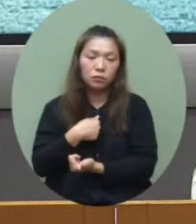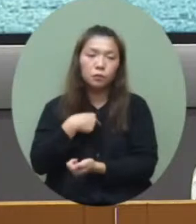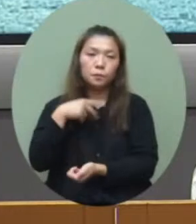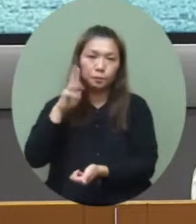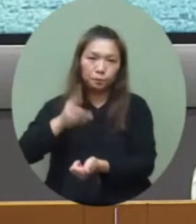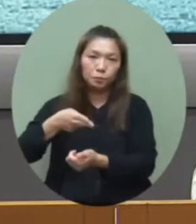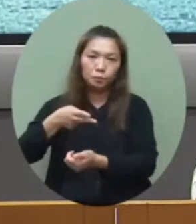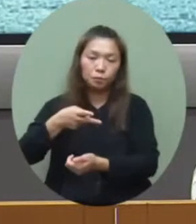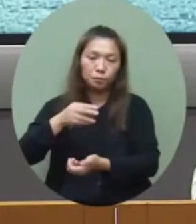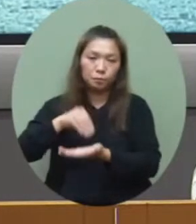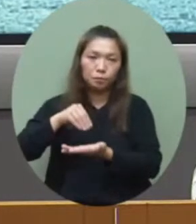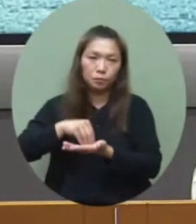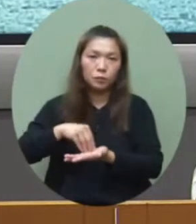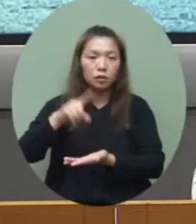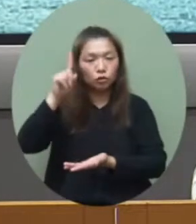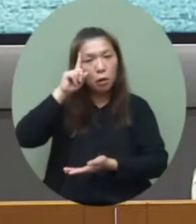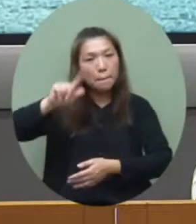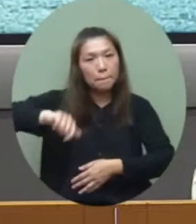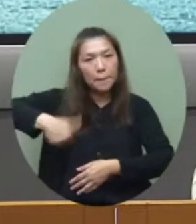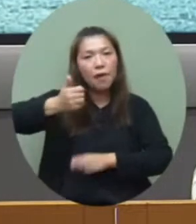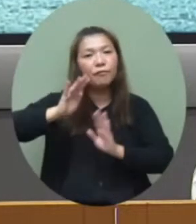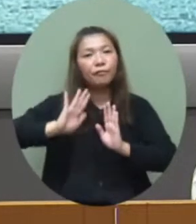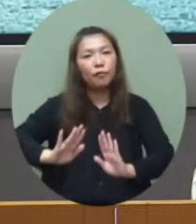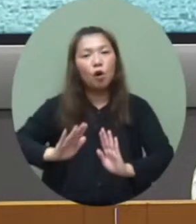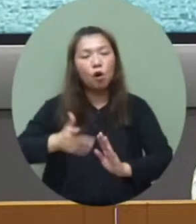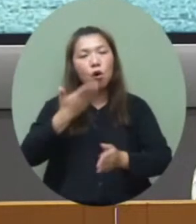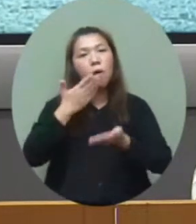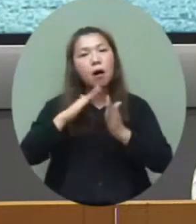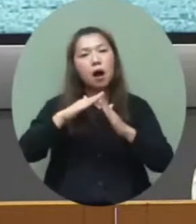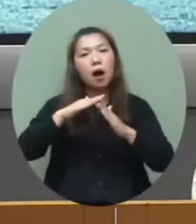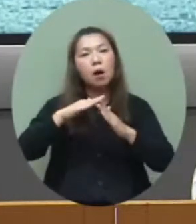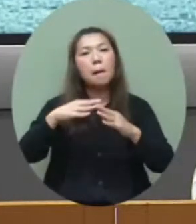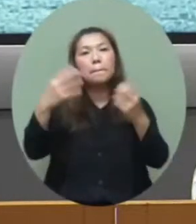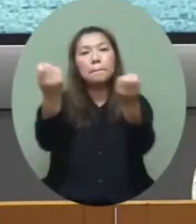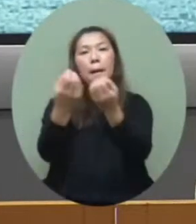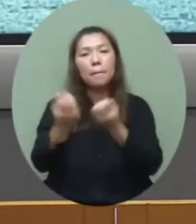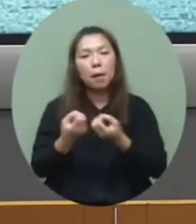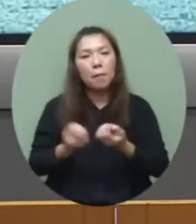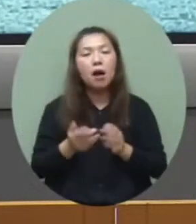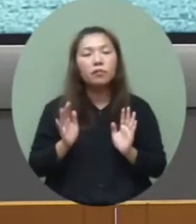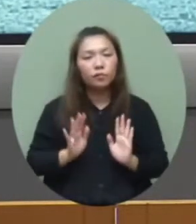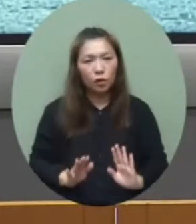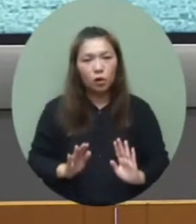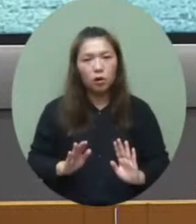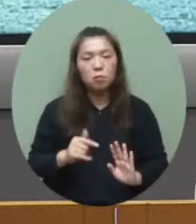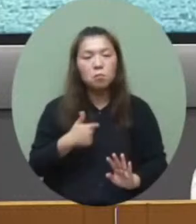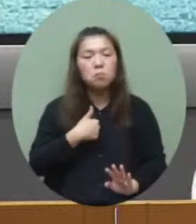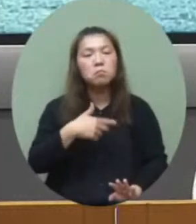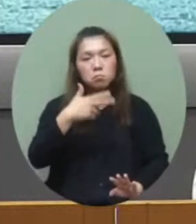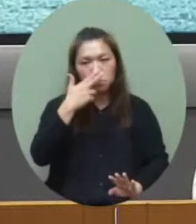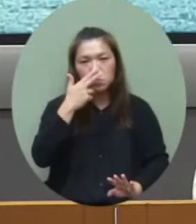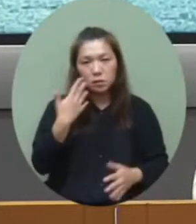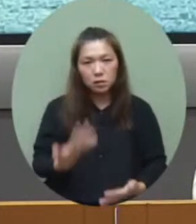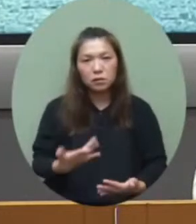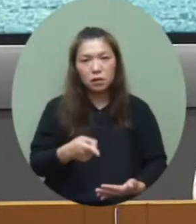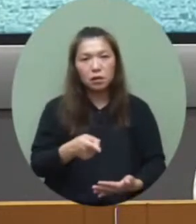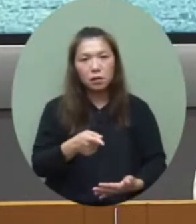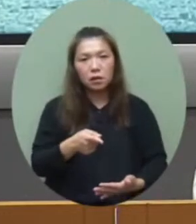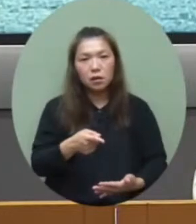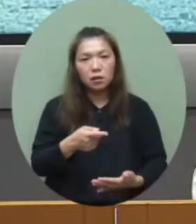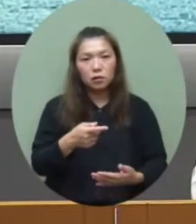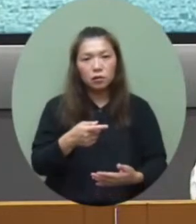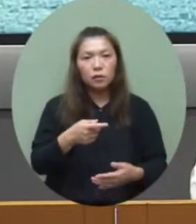prevented major outbreaks in the schools. So we think that this measure should be maintained in the meantime. For